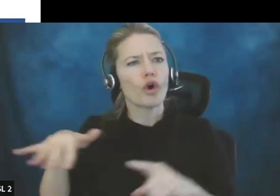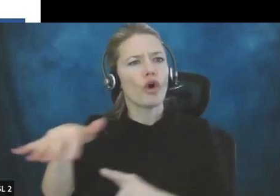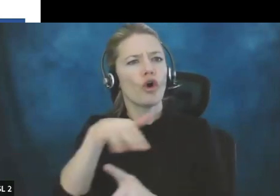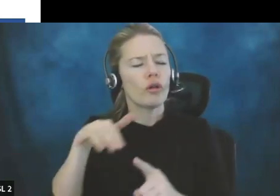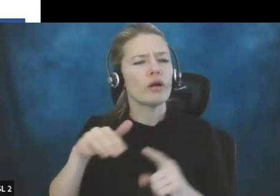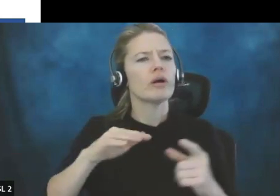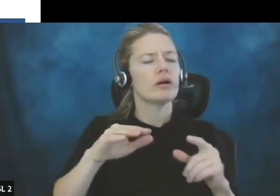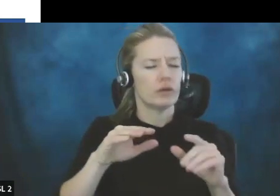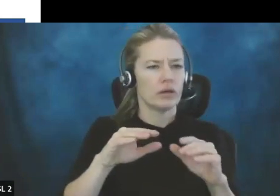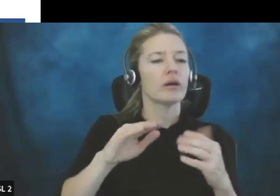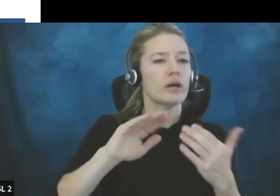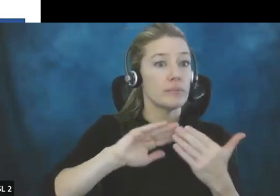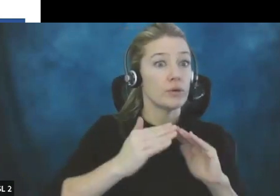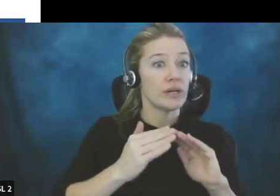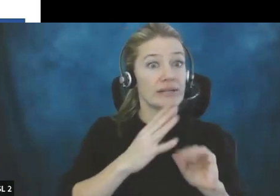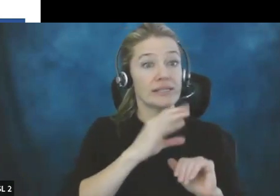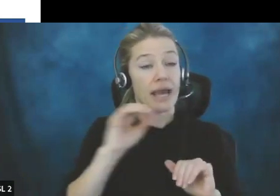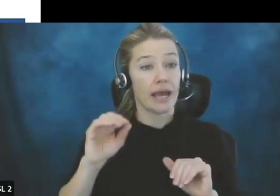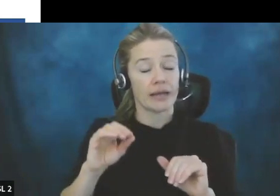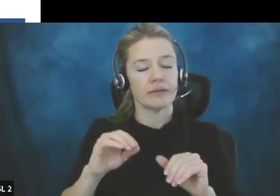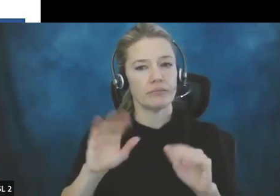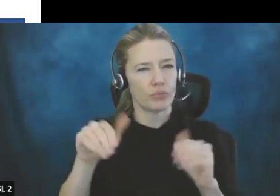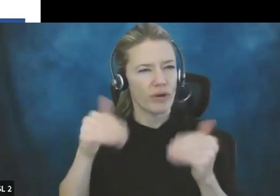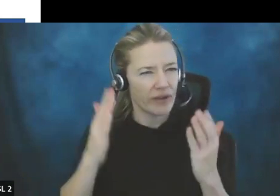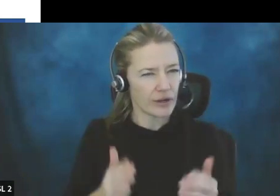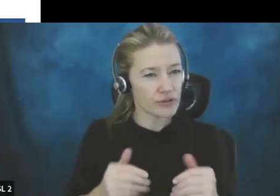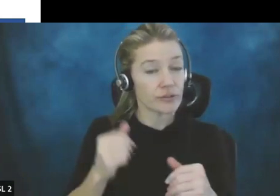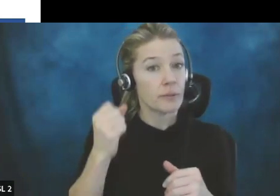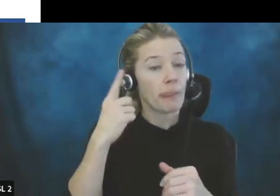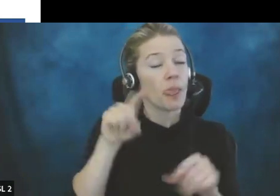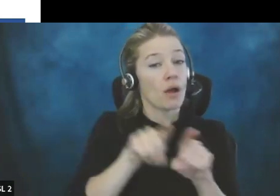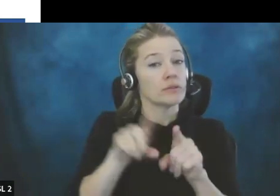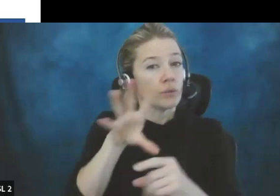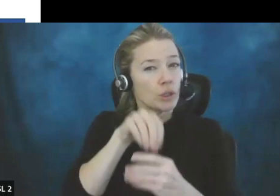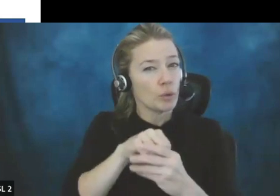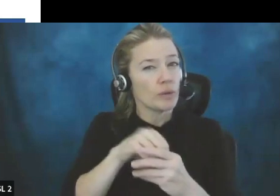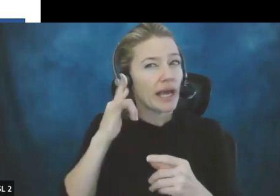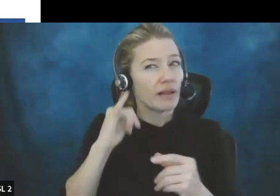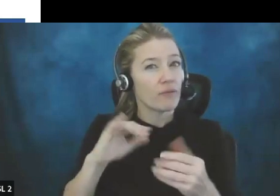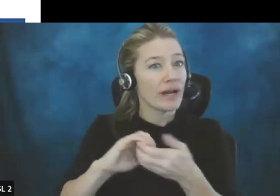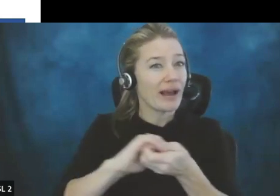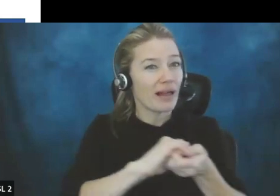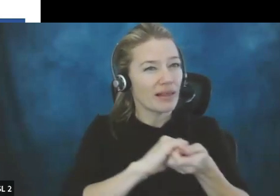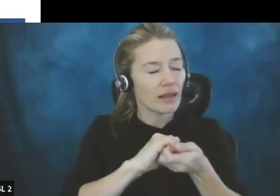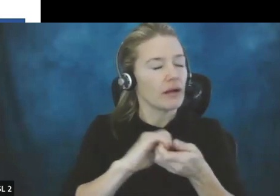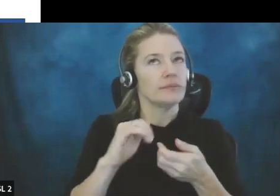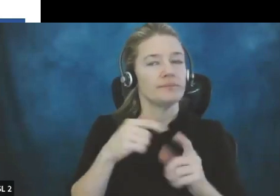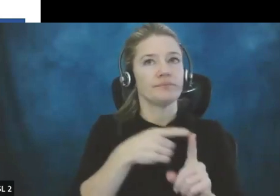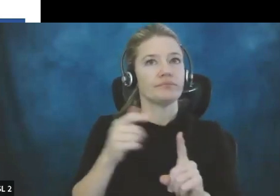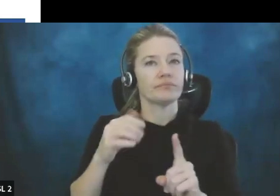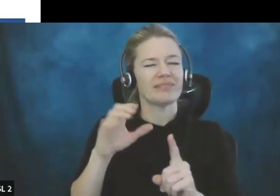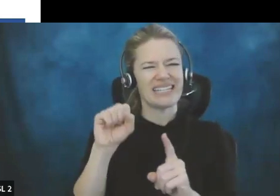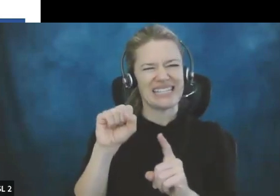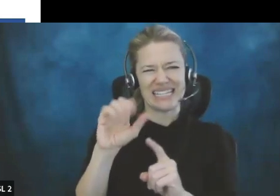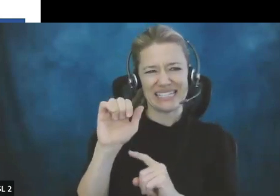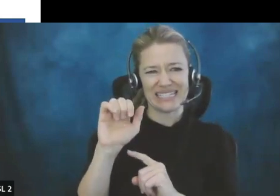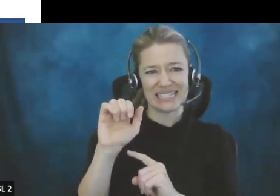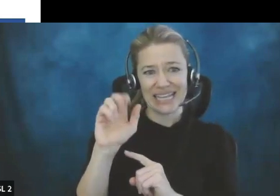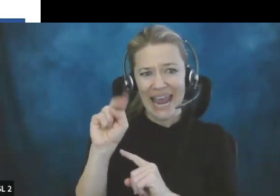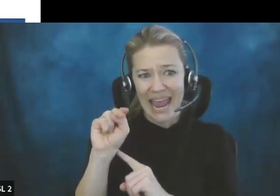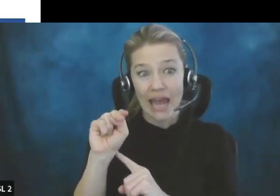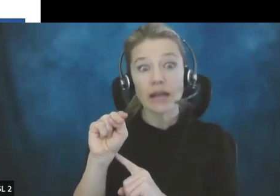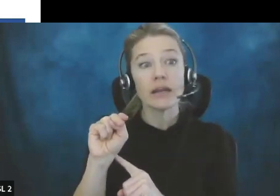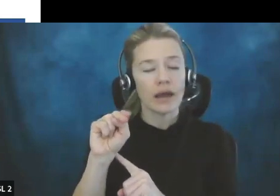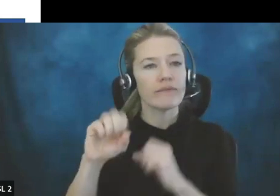health plans and community-based organizations and providers. This also included the California Collaborative, the